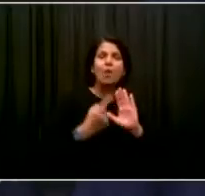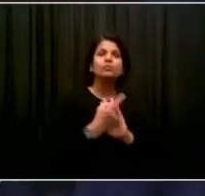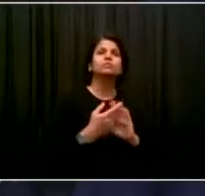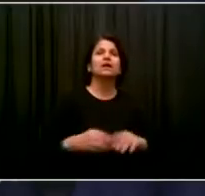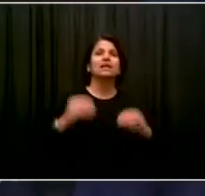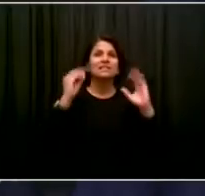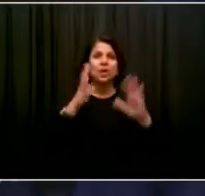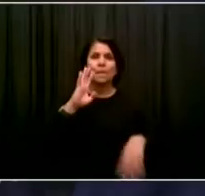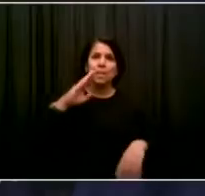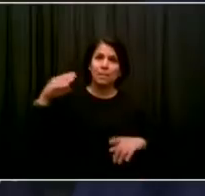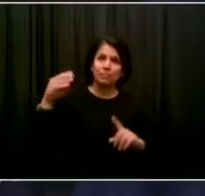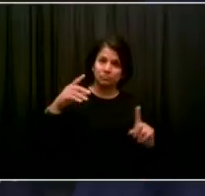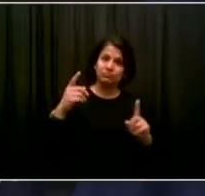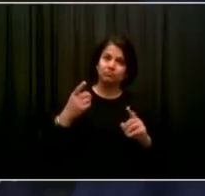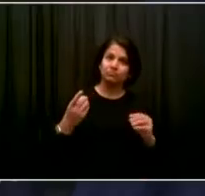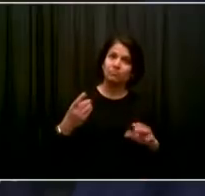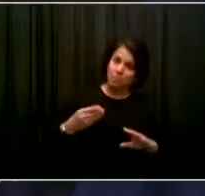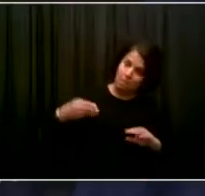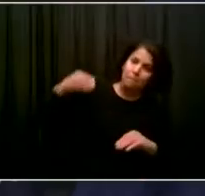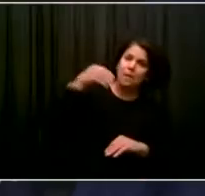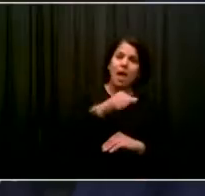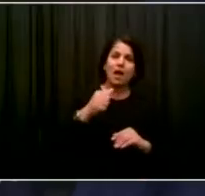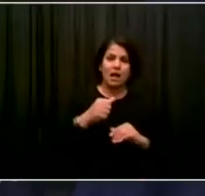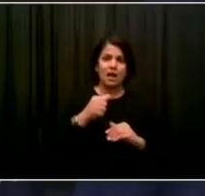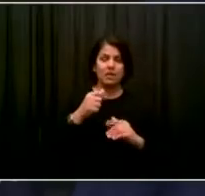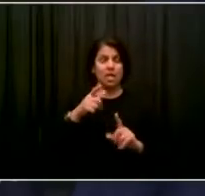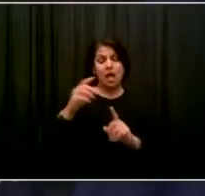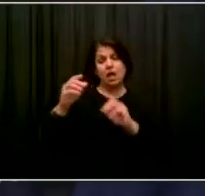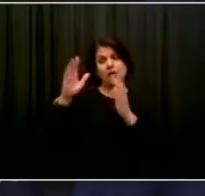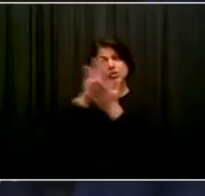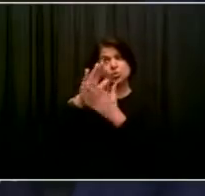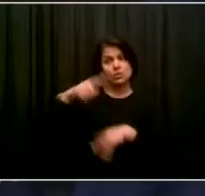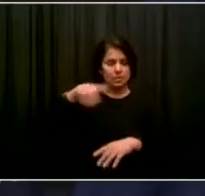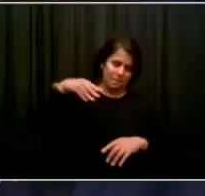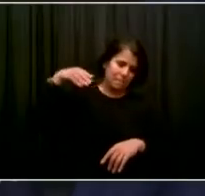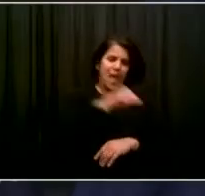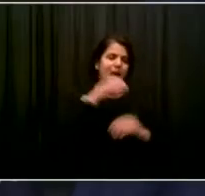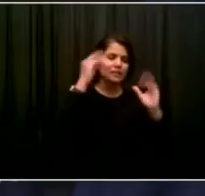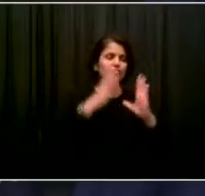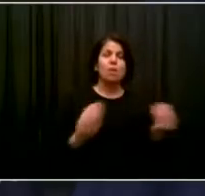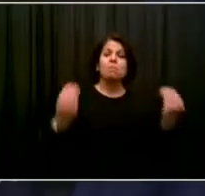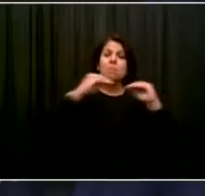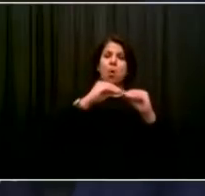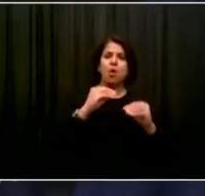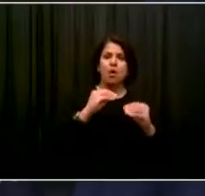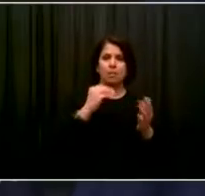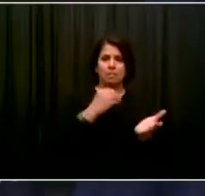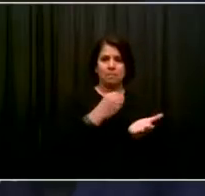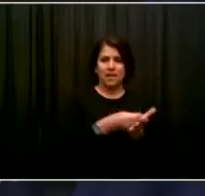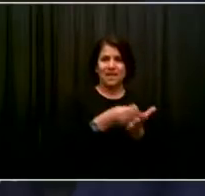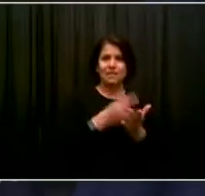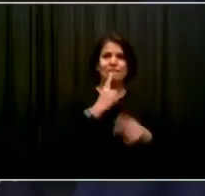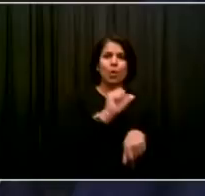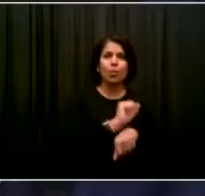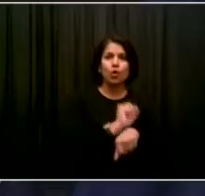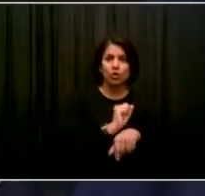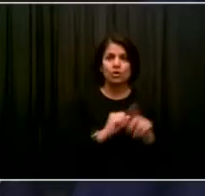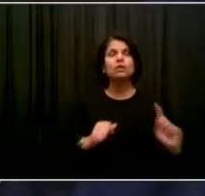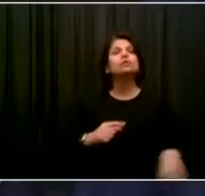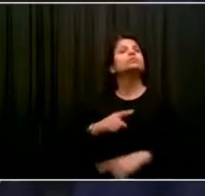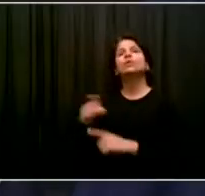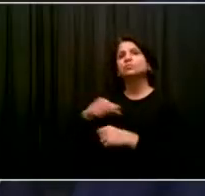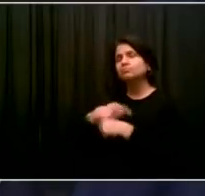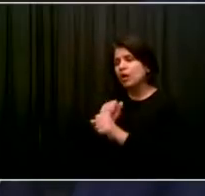work. We offered up a little bit more clarification and an option for some more students to take advantage of that